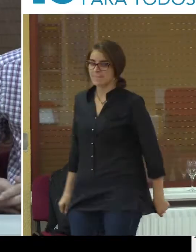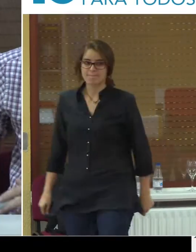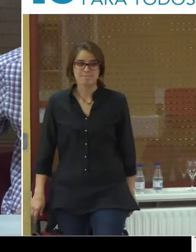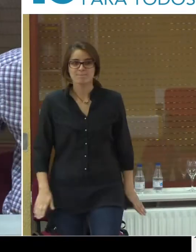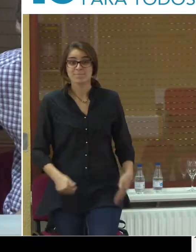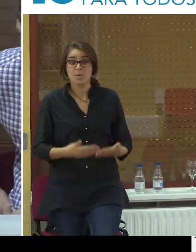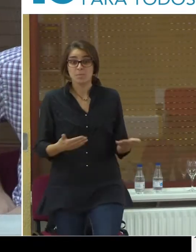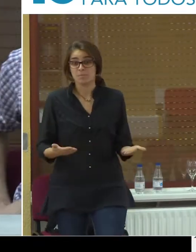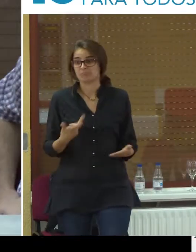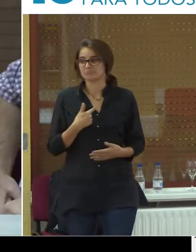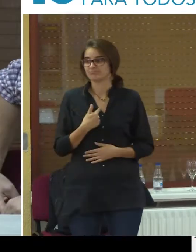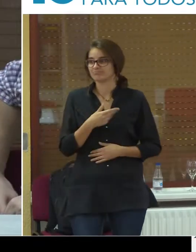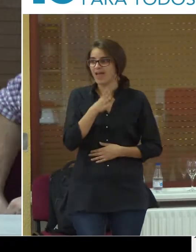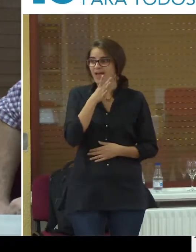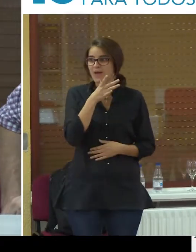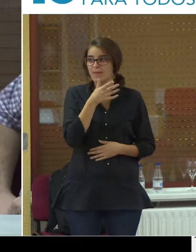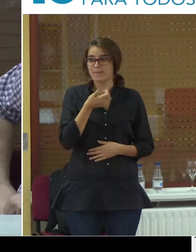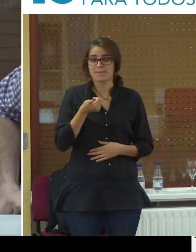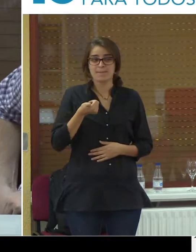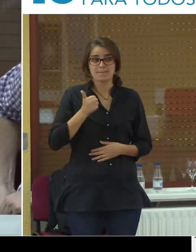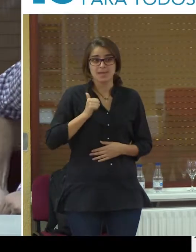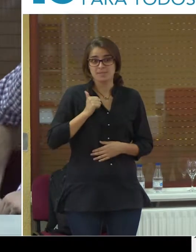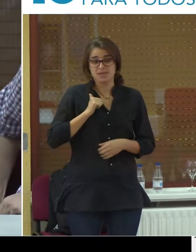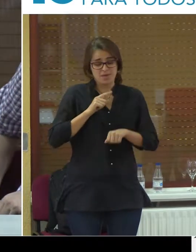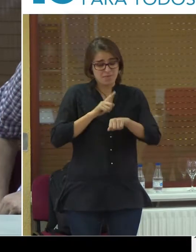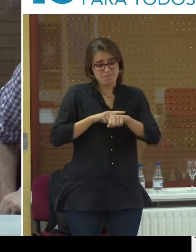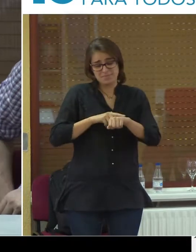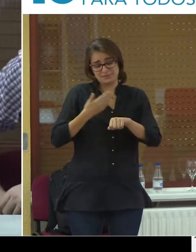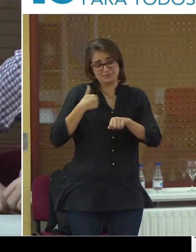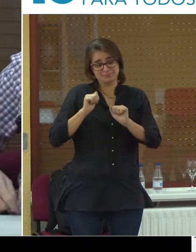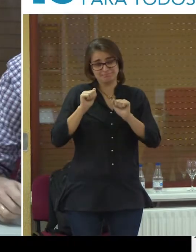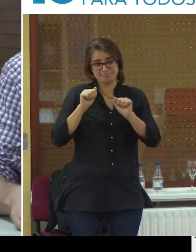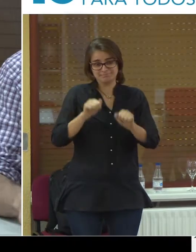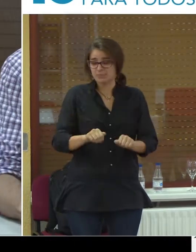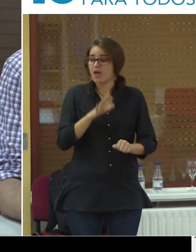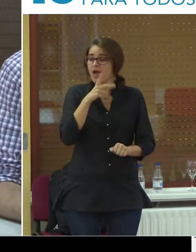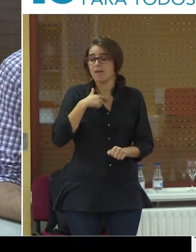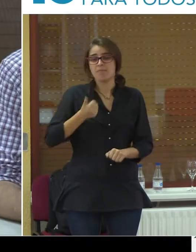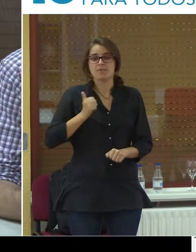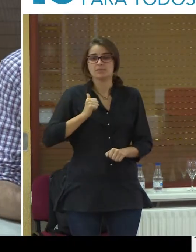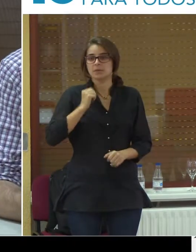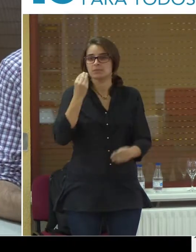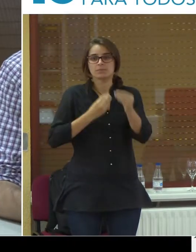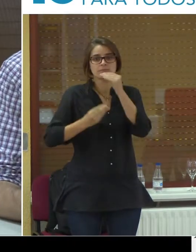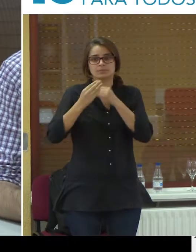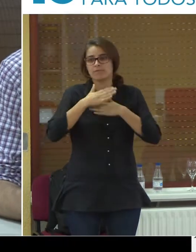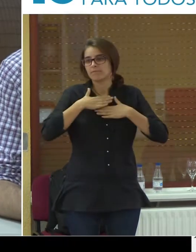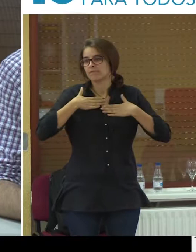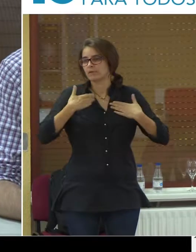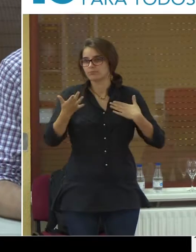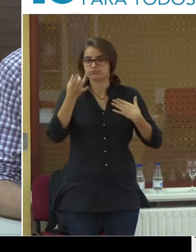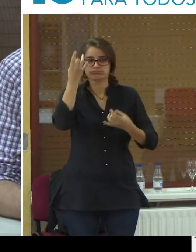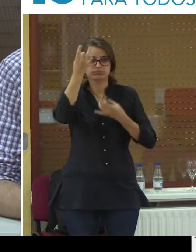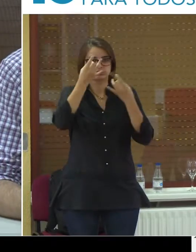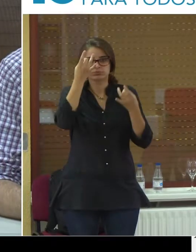Bueno, pues aprovechamos los minutos que ya nos hemos pasado para preguntar cualquier cosa que... We just have a couple of